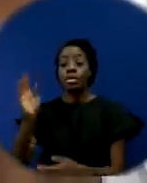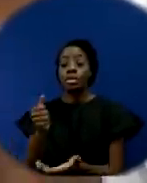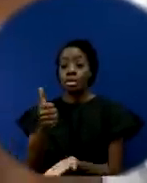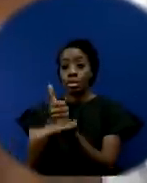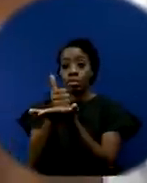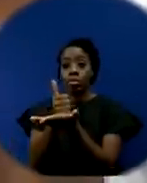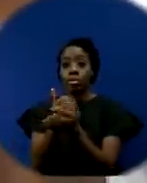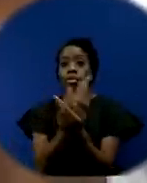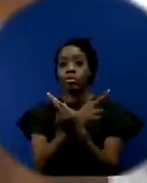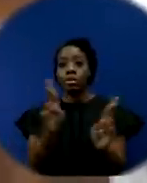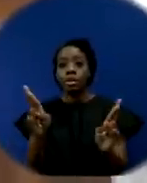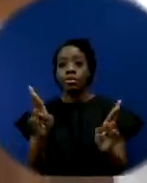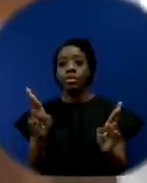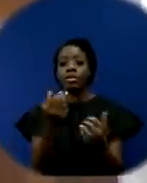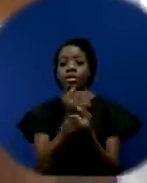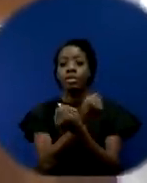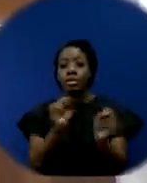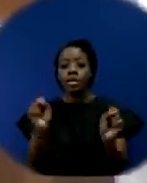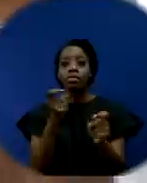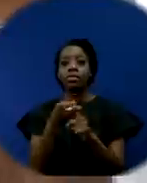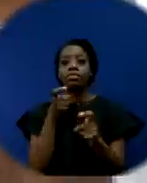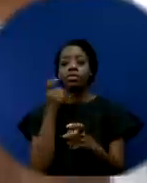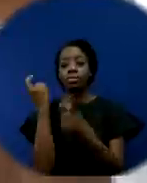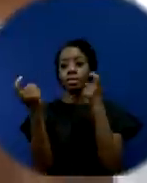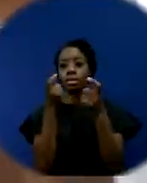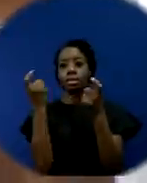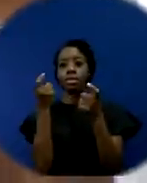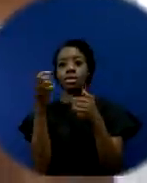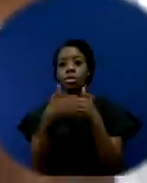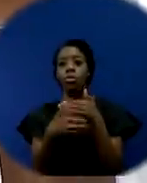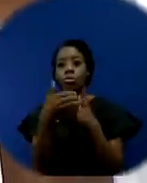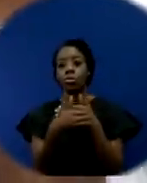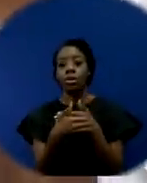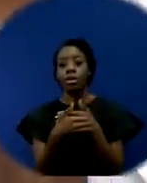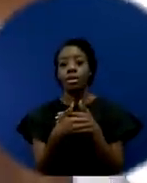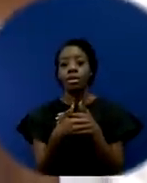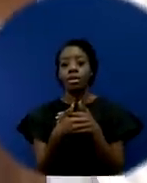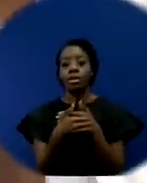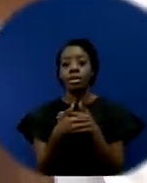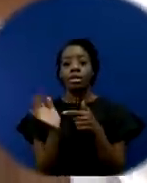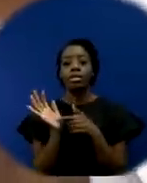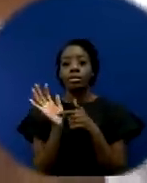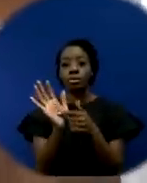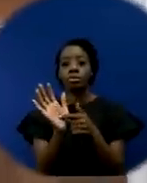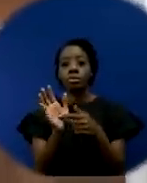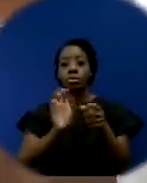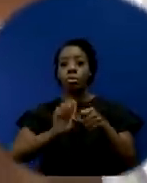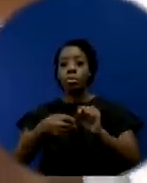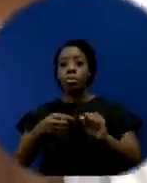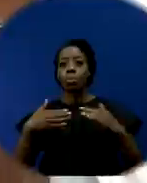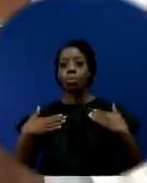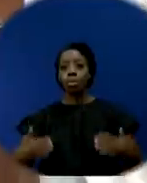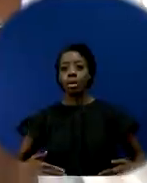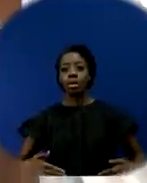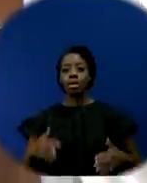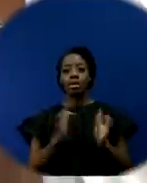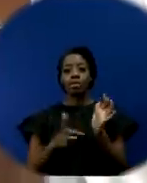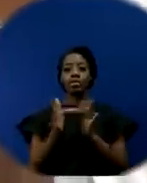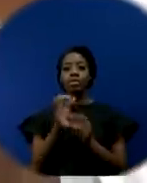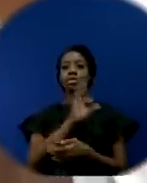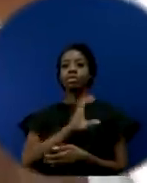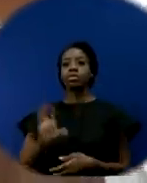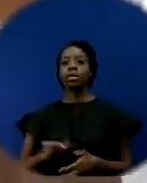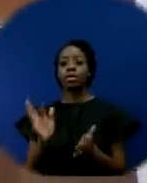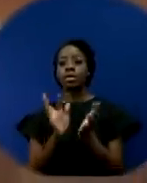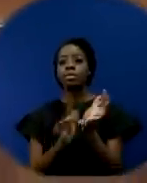us, to save us from our sin. As you hold this bread in your hand, it is a symbol of the broken body of Jesus Christ. The Bible says that he